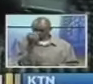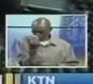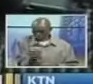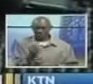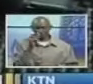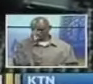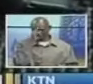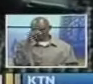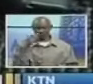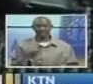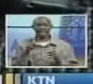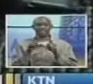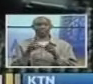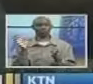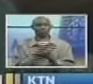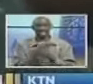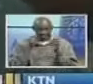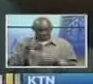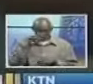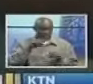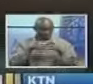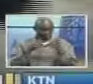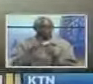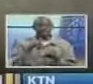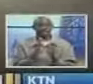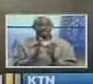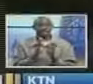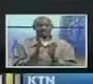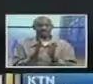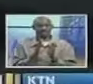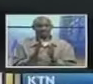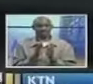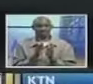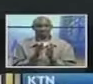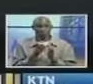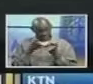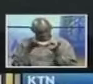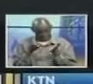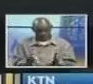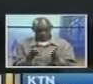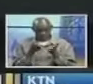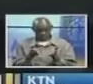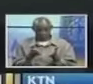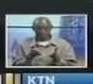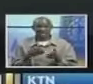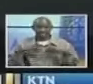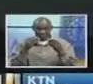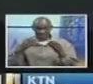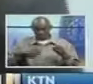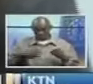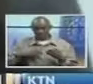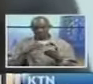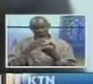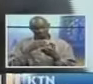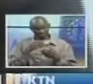to revoke your license if you have mishandled your weapon. For now, arming civilians